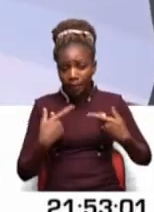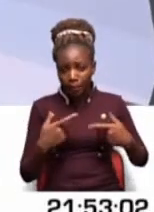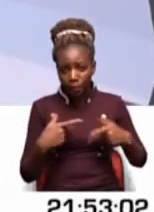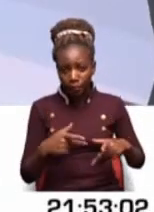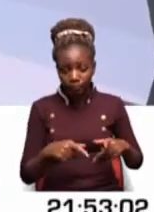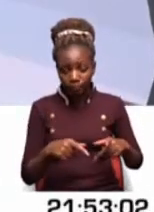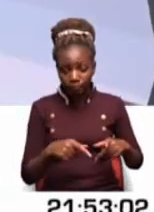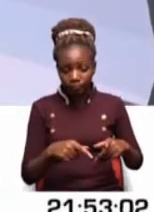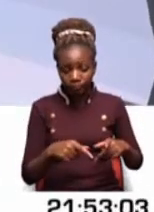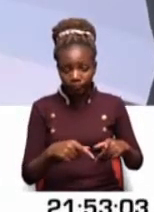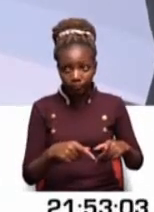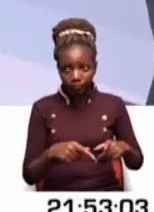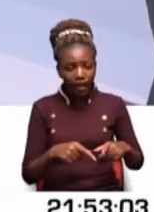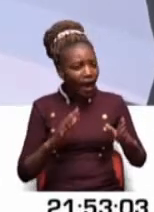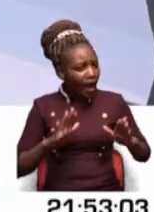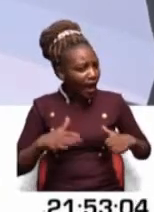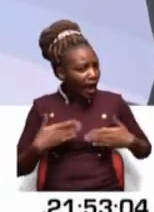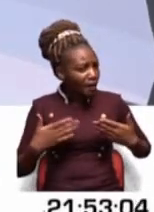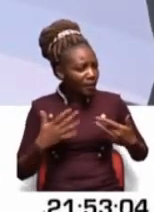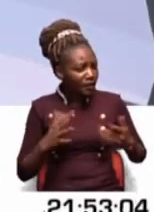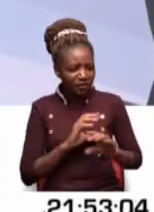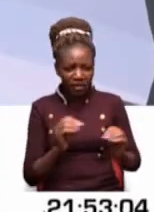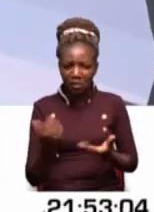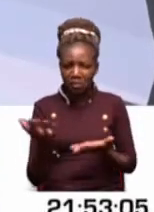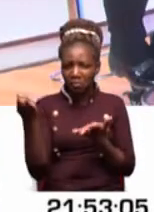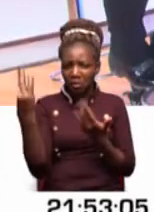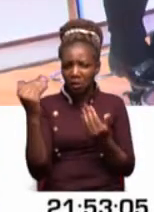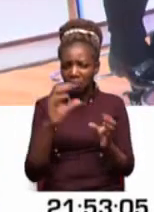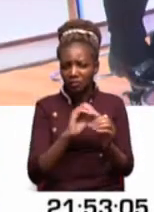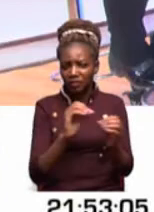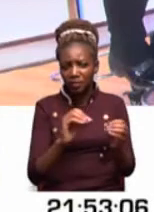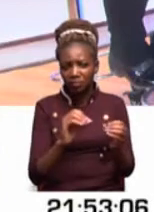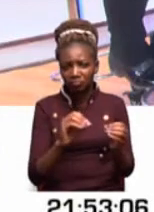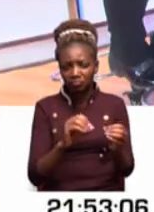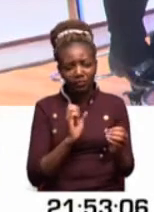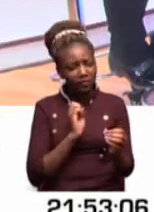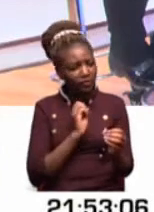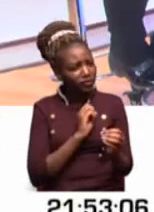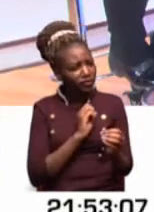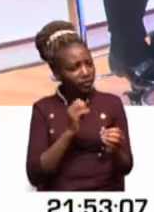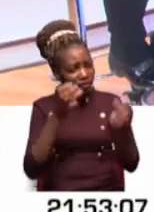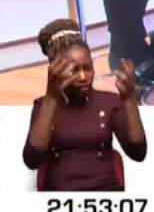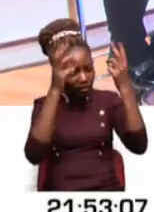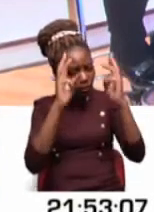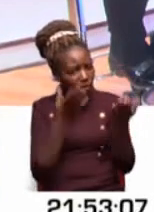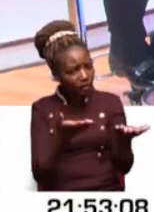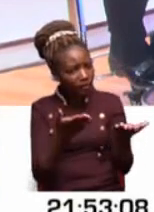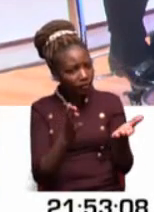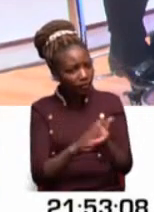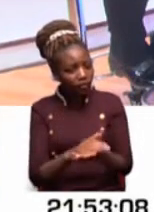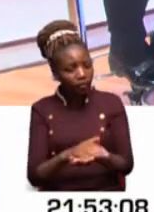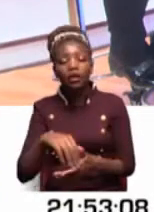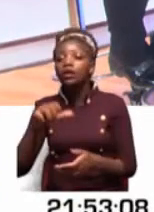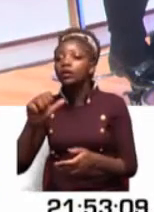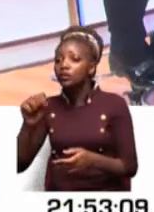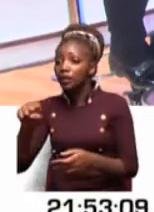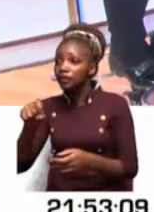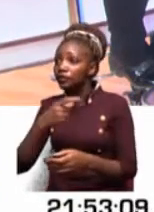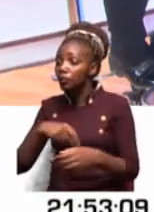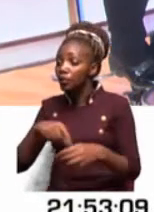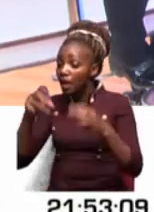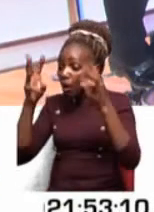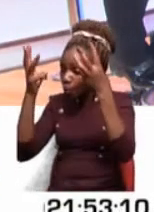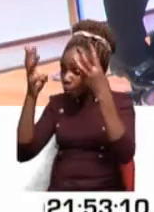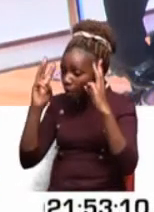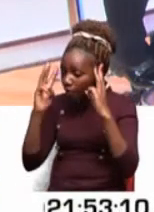words, not impressed, not hopeful. Should this be a worry? Oh, yes. We need to be very worried. We need to be a worried lot, because